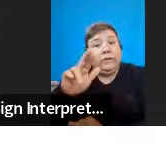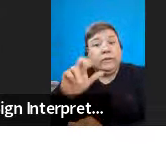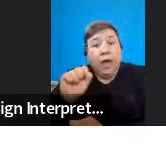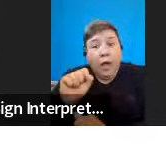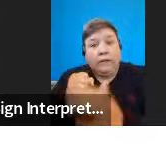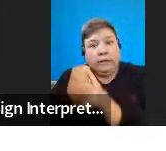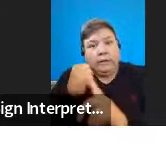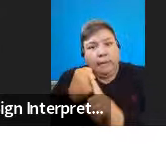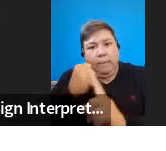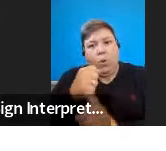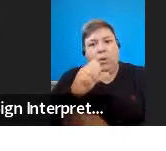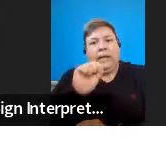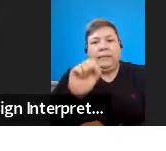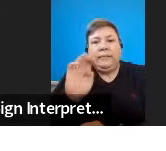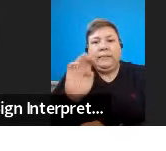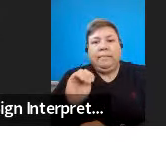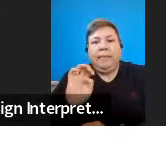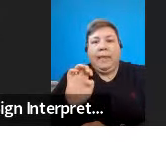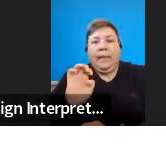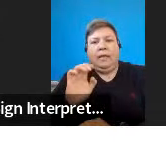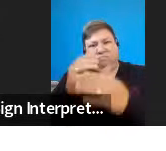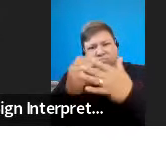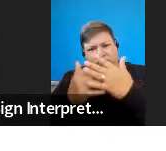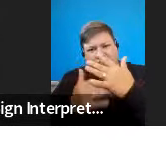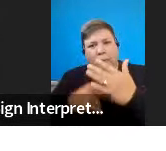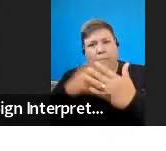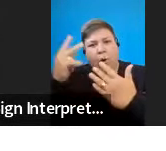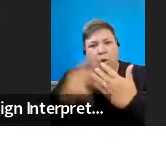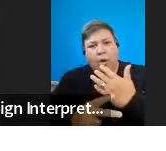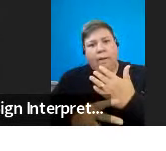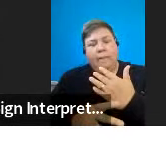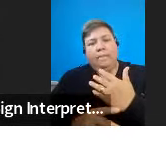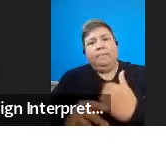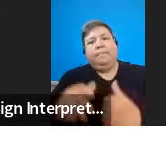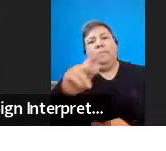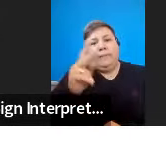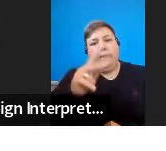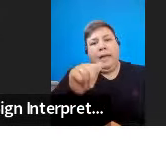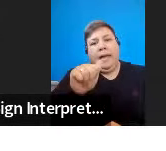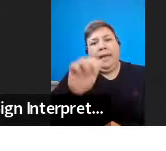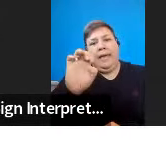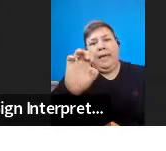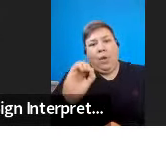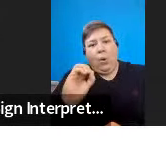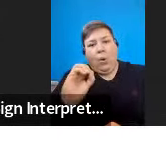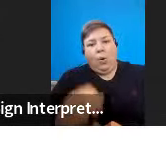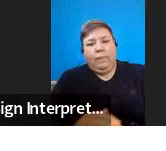these SMME through various programs, such as the AEO program.